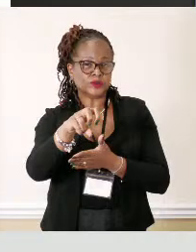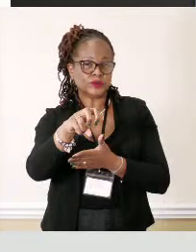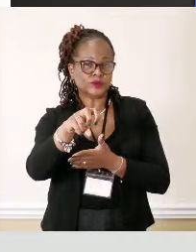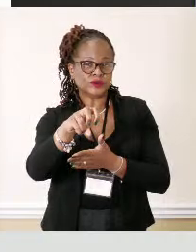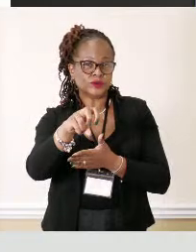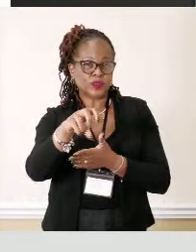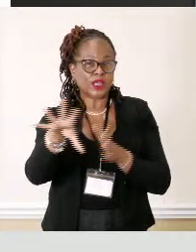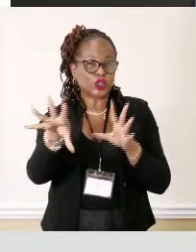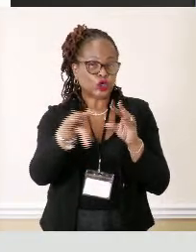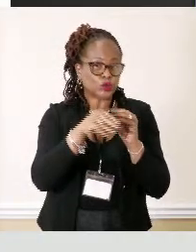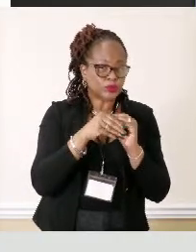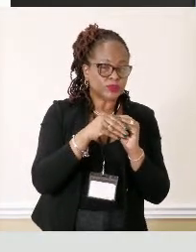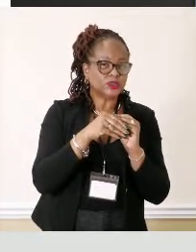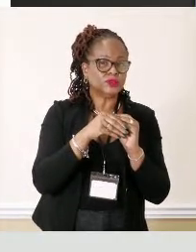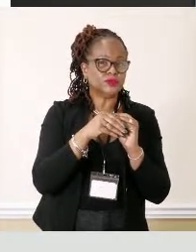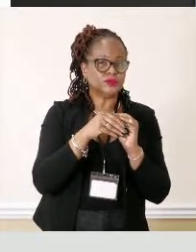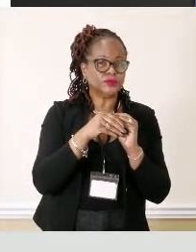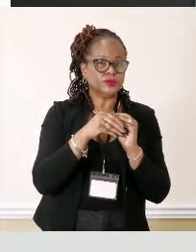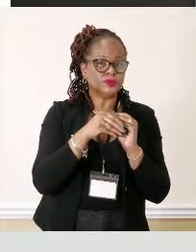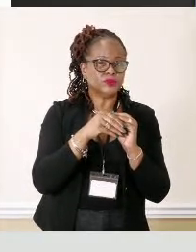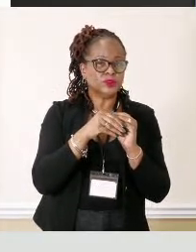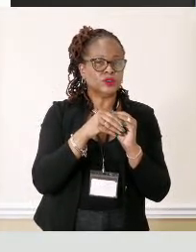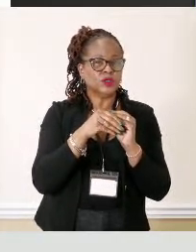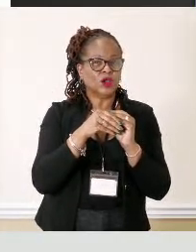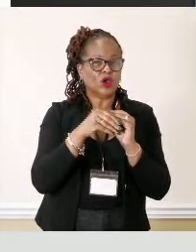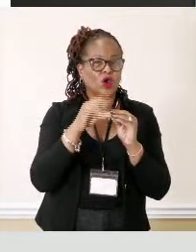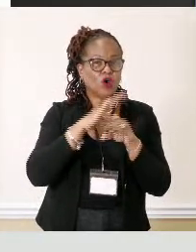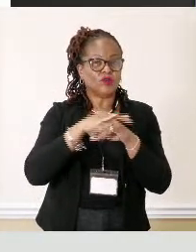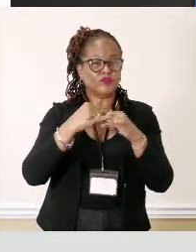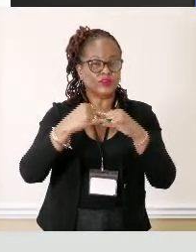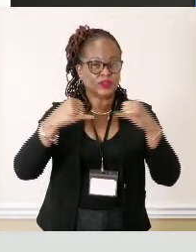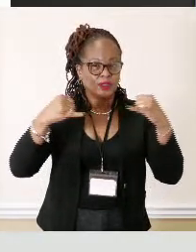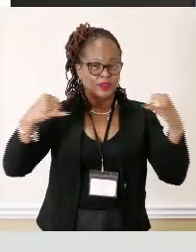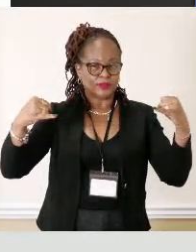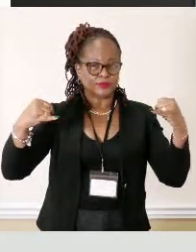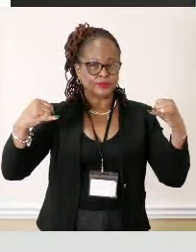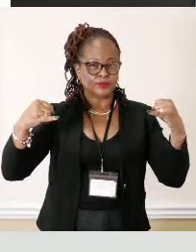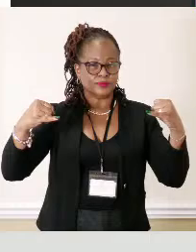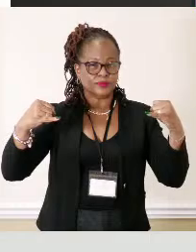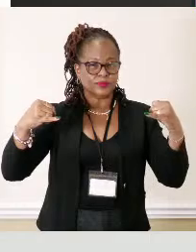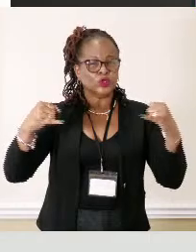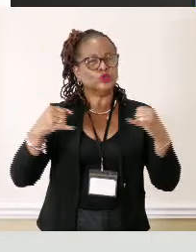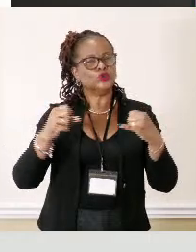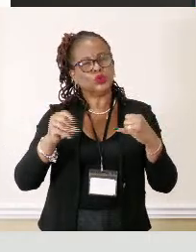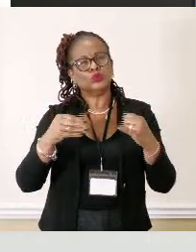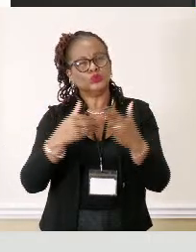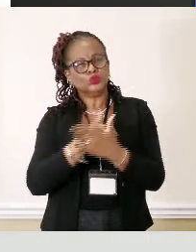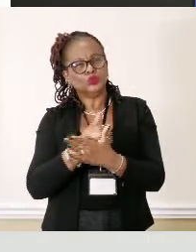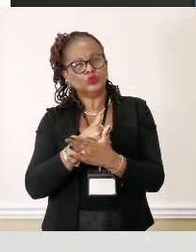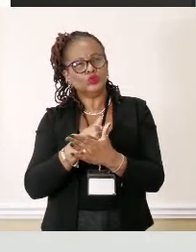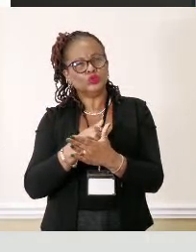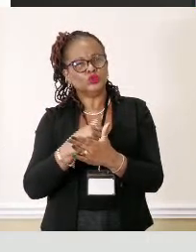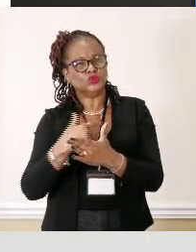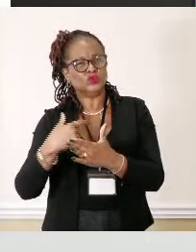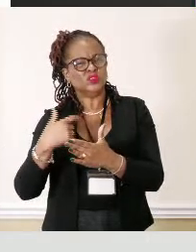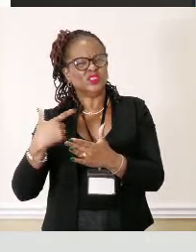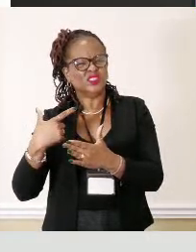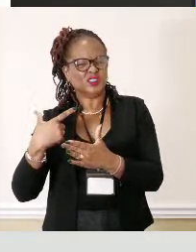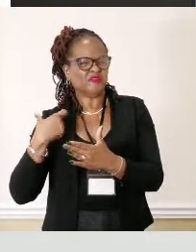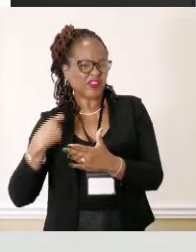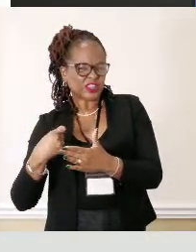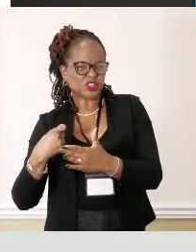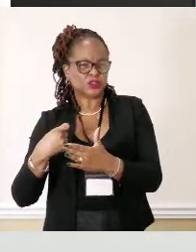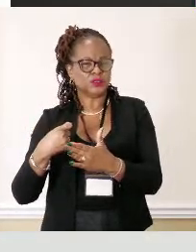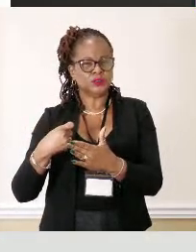the cumulative projection of the line. So new infections are being driven